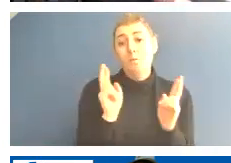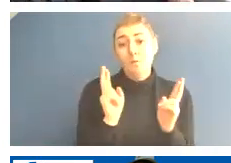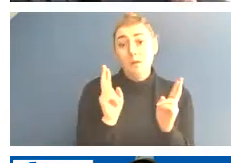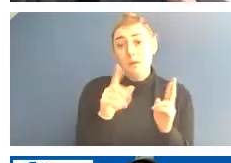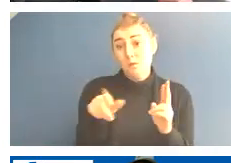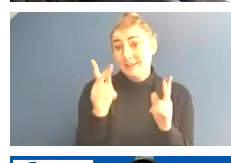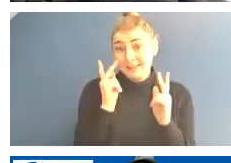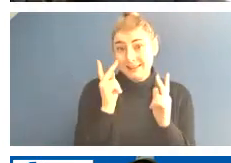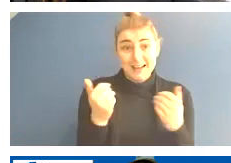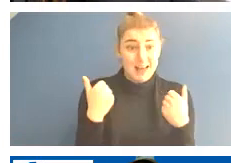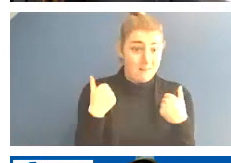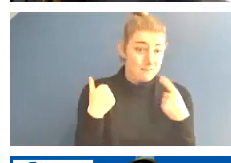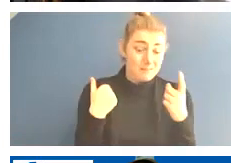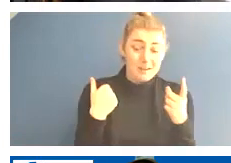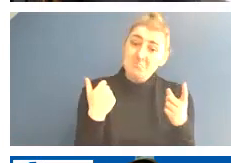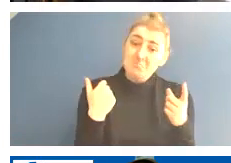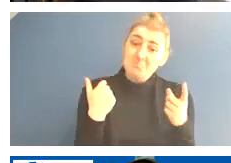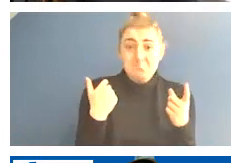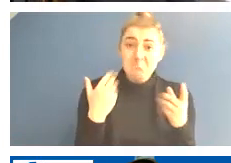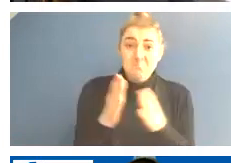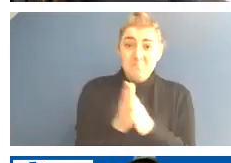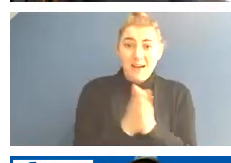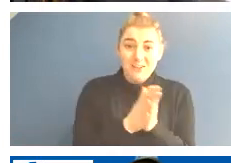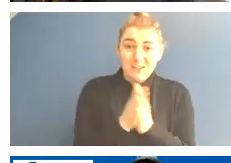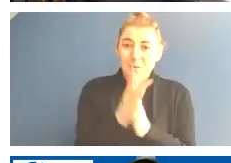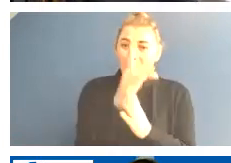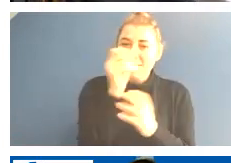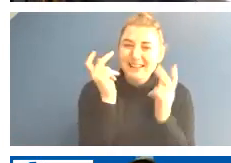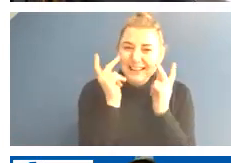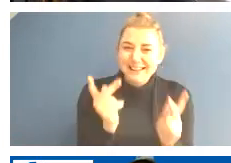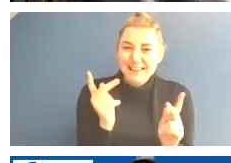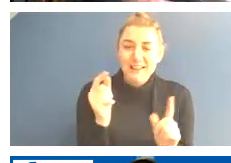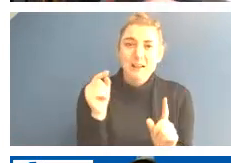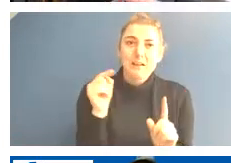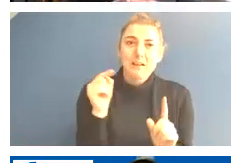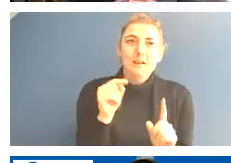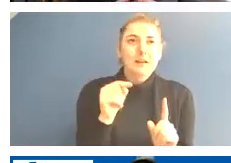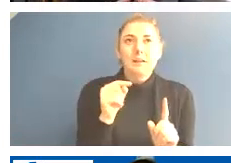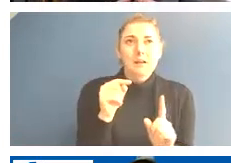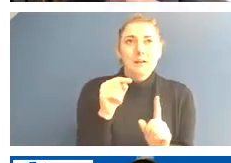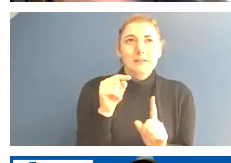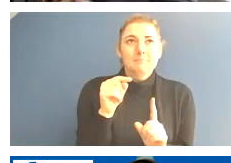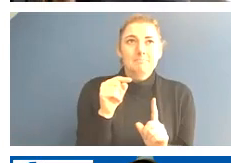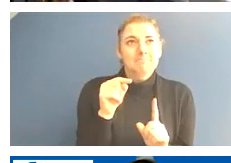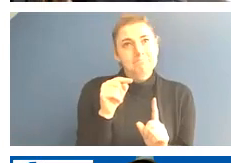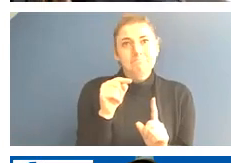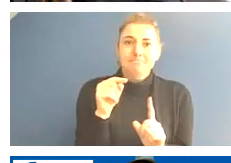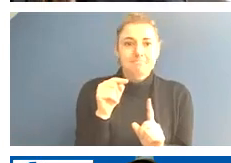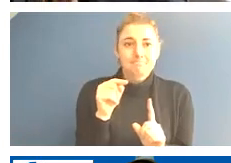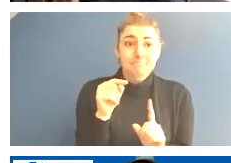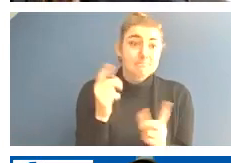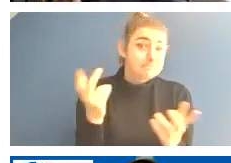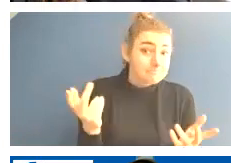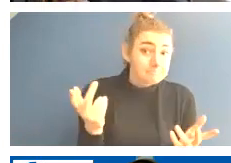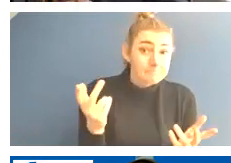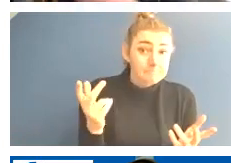see I have a fair amount of passion, because I do see this as something that, whether we act or